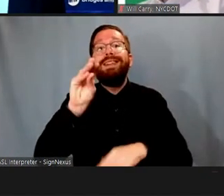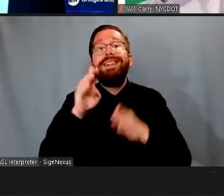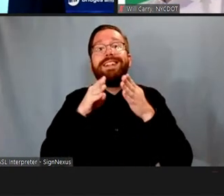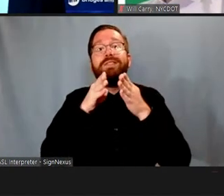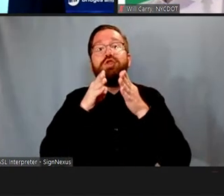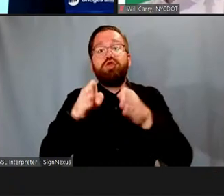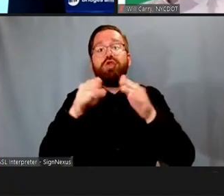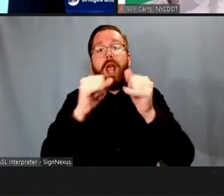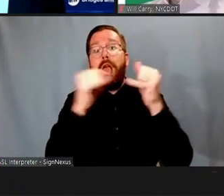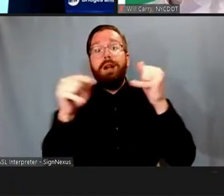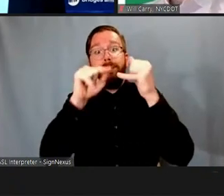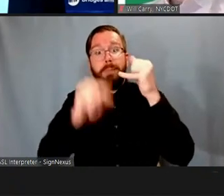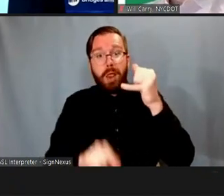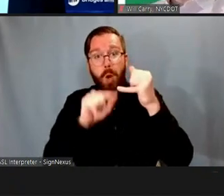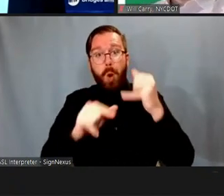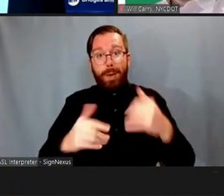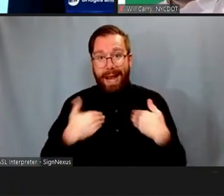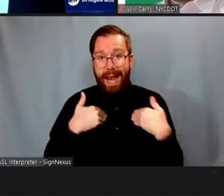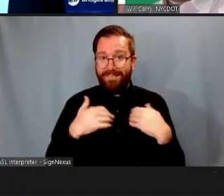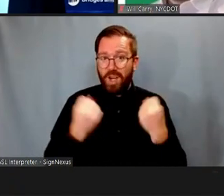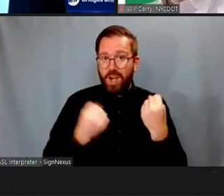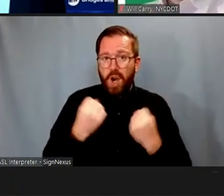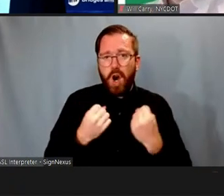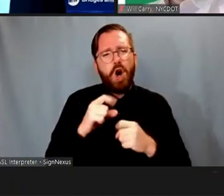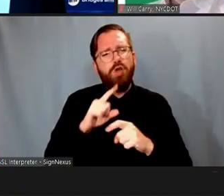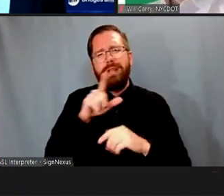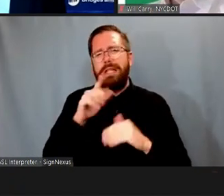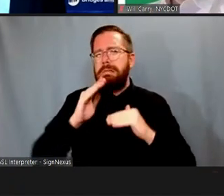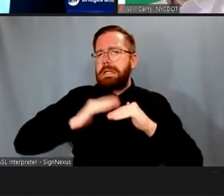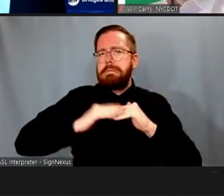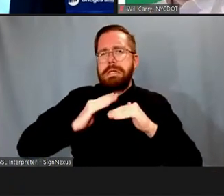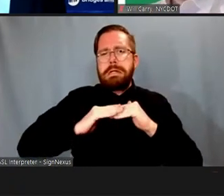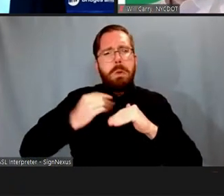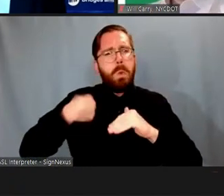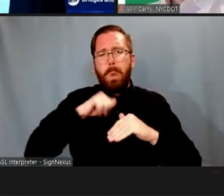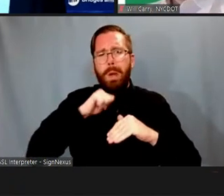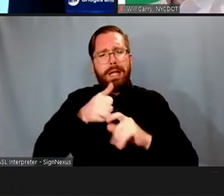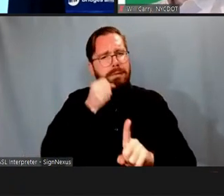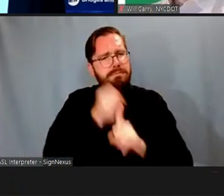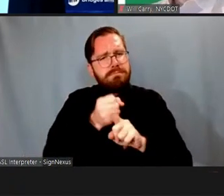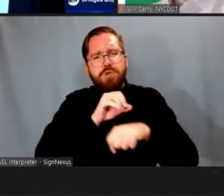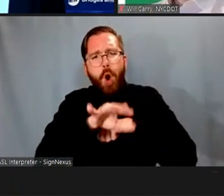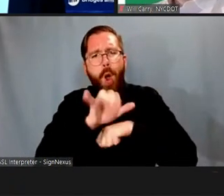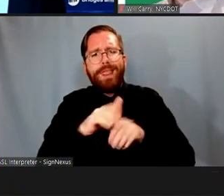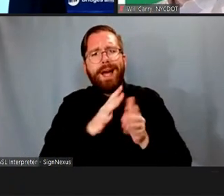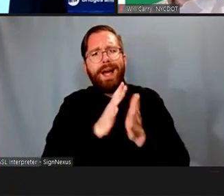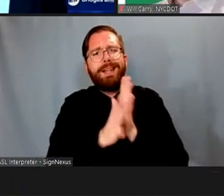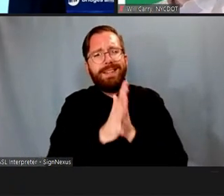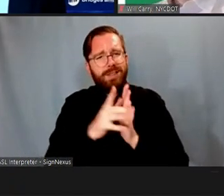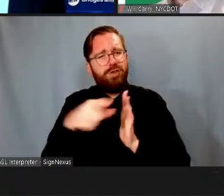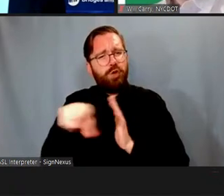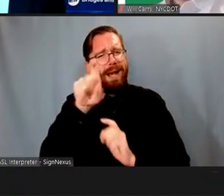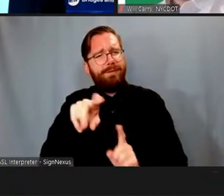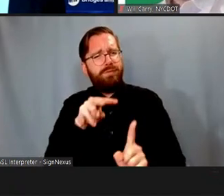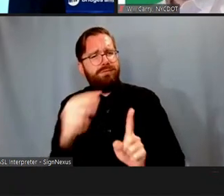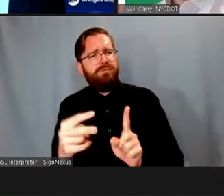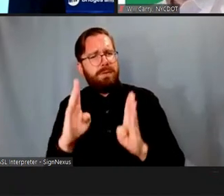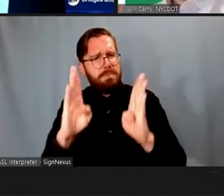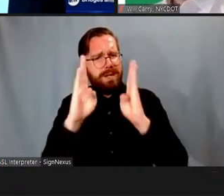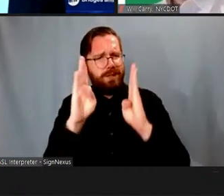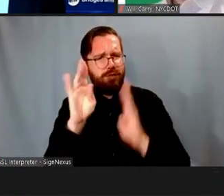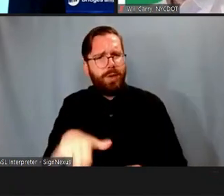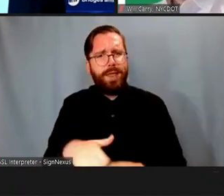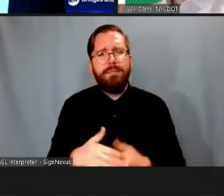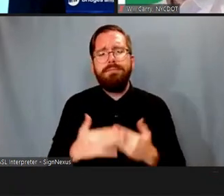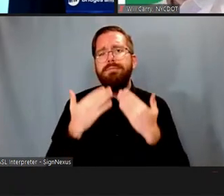ones that they do we are not the ones that are causing all this congestion and i think that you really need to pay attention to that all